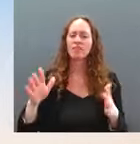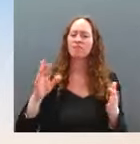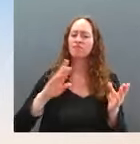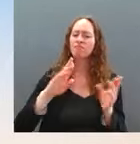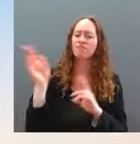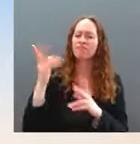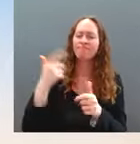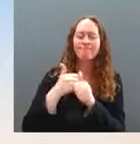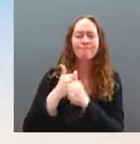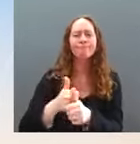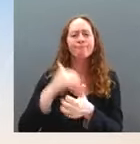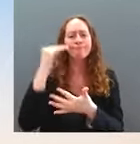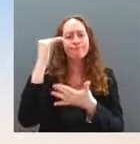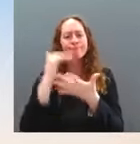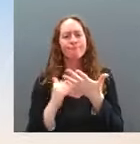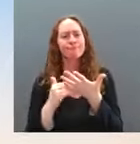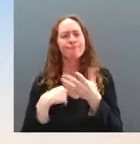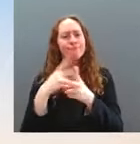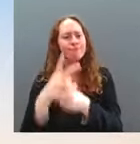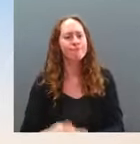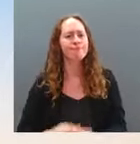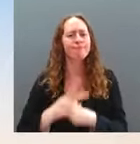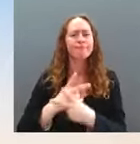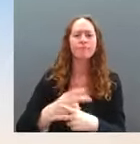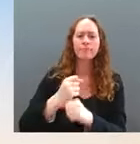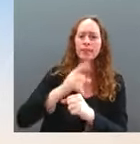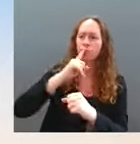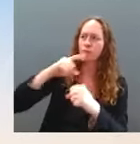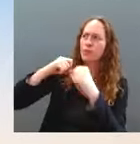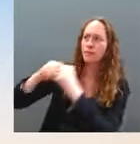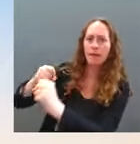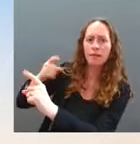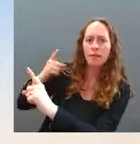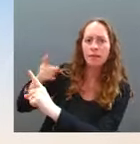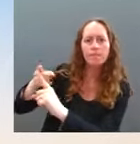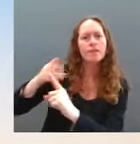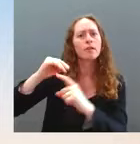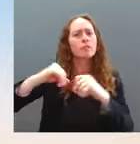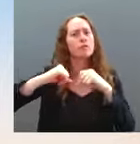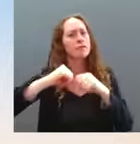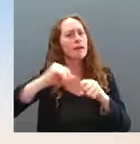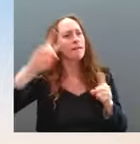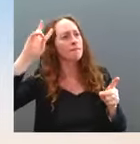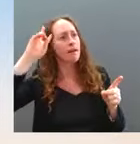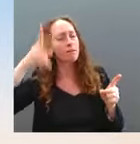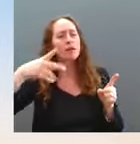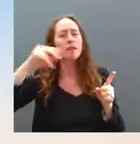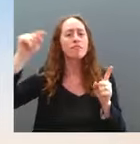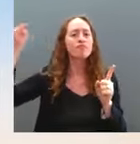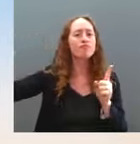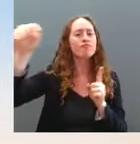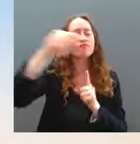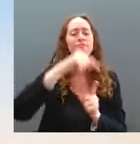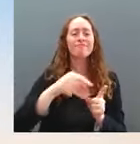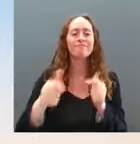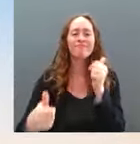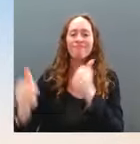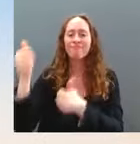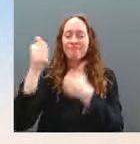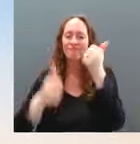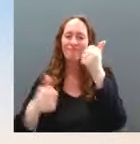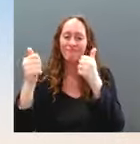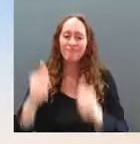protect the vice president and other senior members of the team. That includes testing. That for anybody who goes to see him,